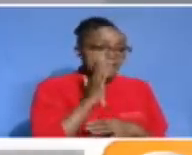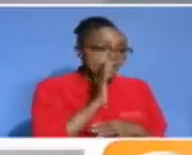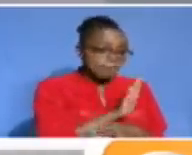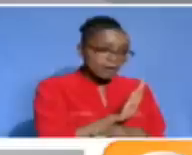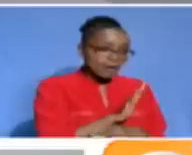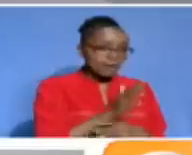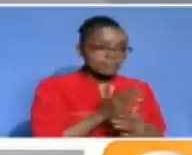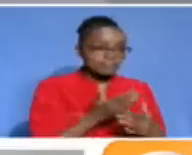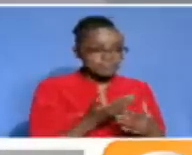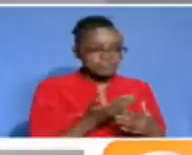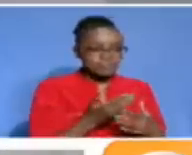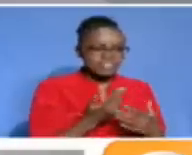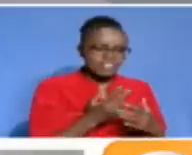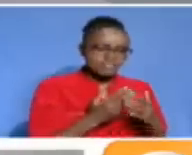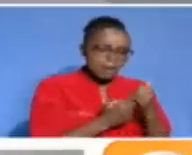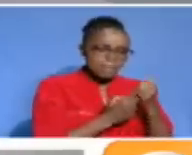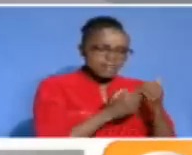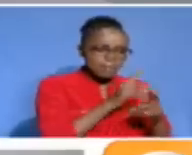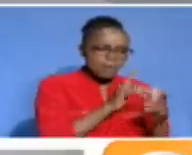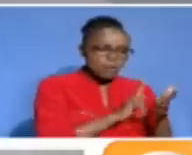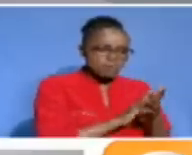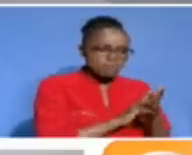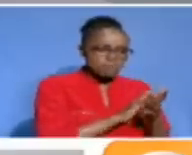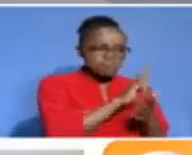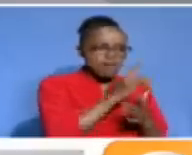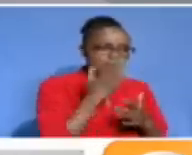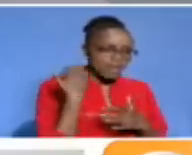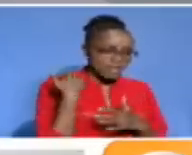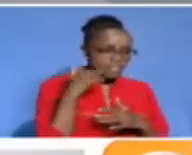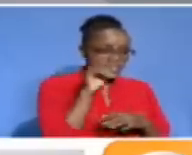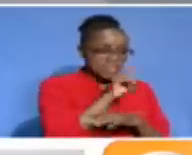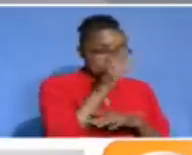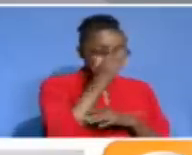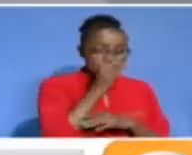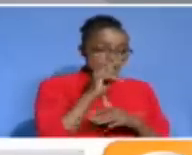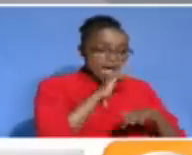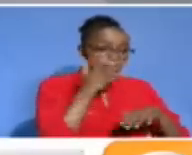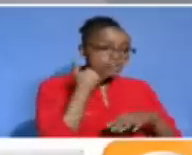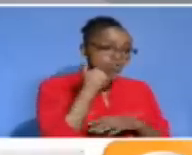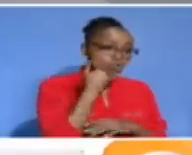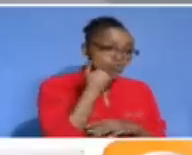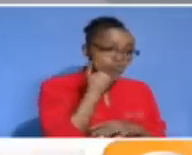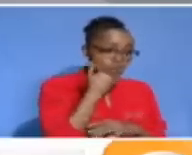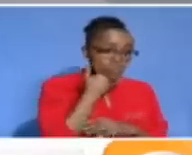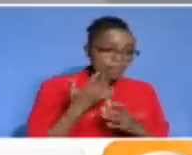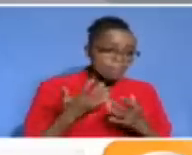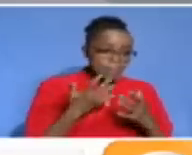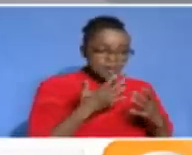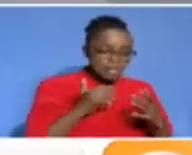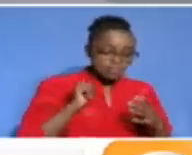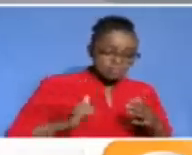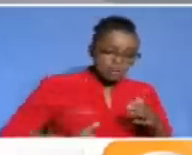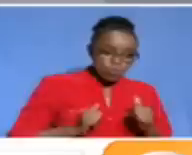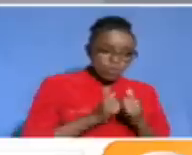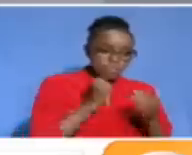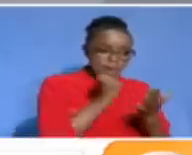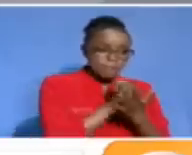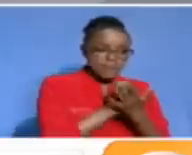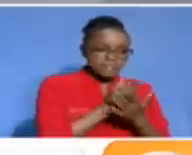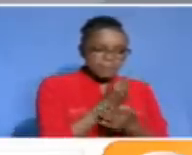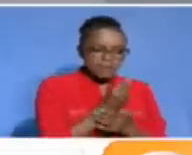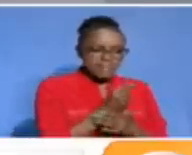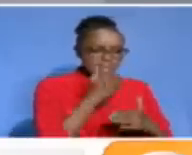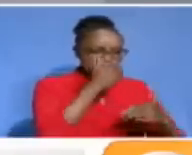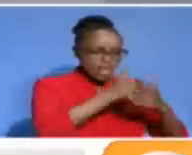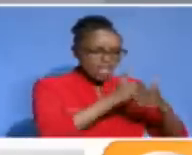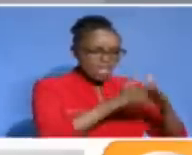her partner were flying last night to come in because they had been called. I carried her handbag with her passport and money and